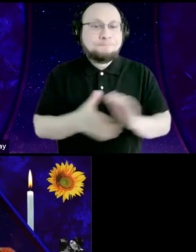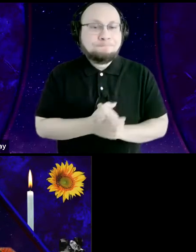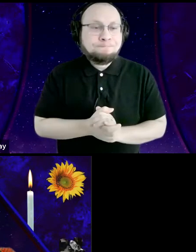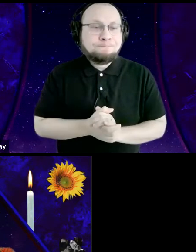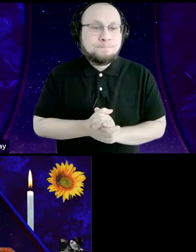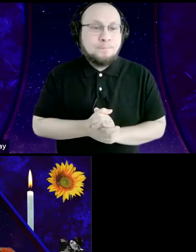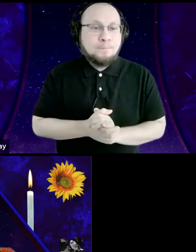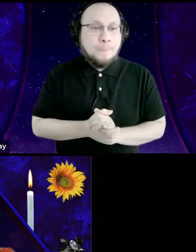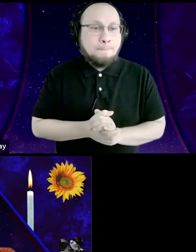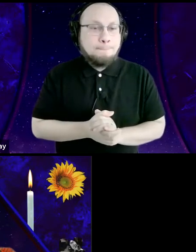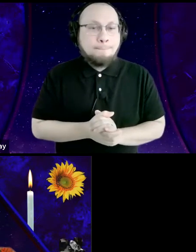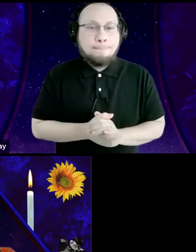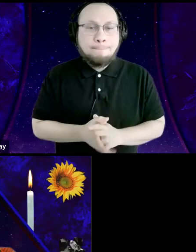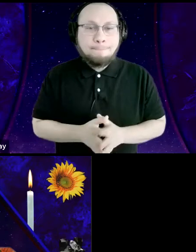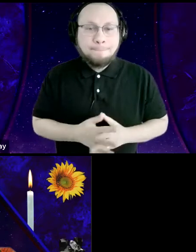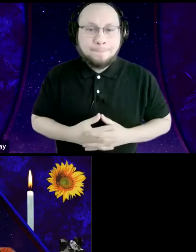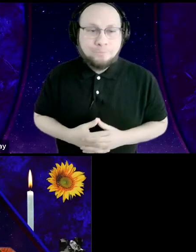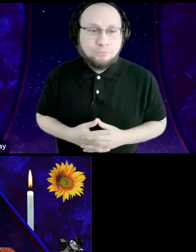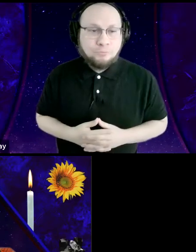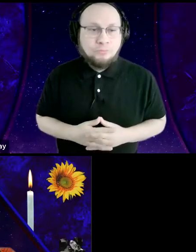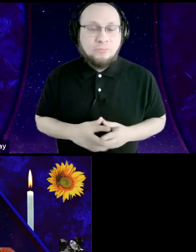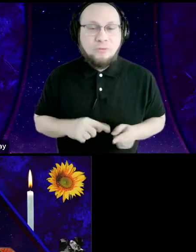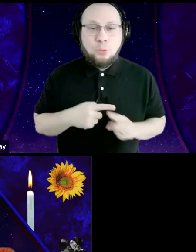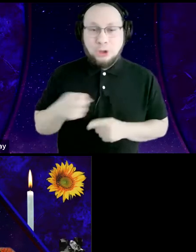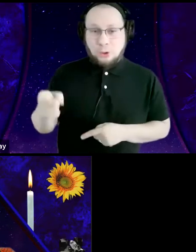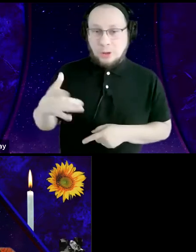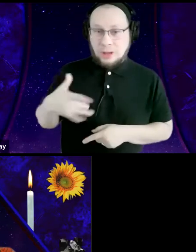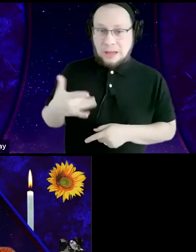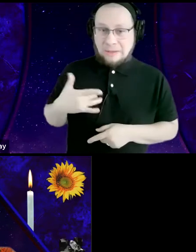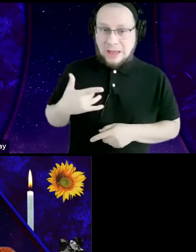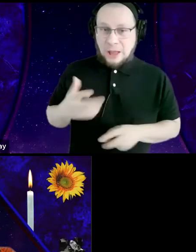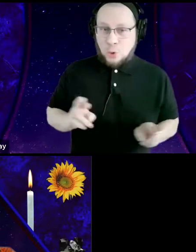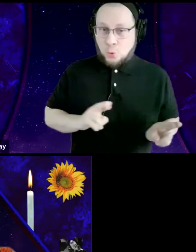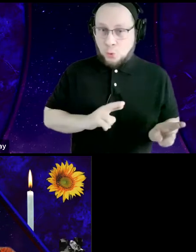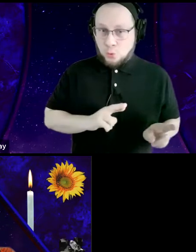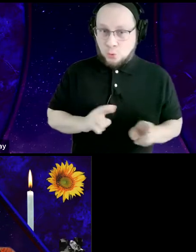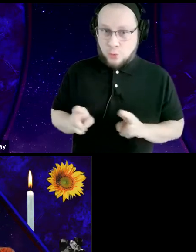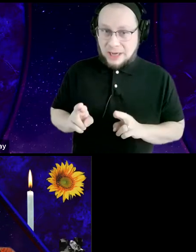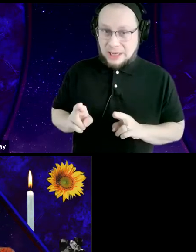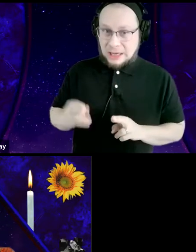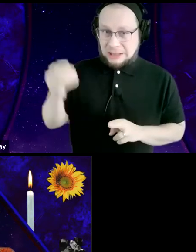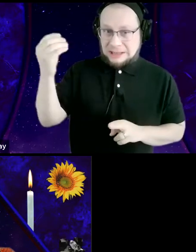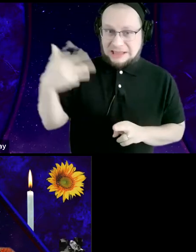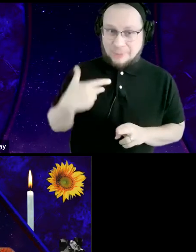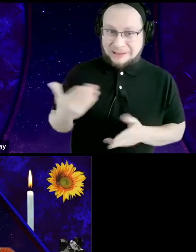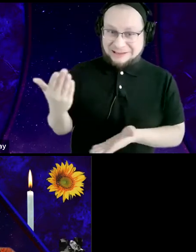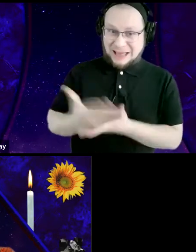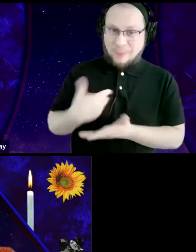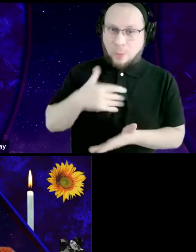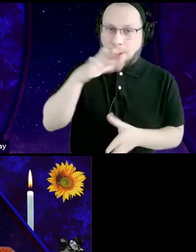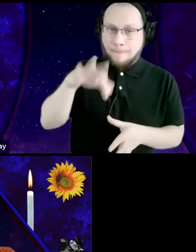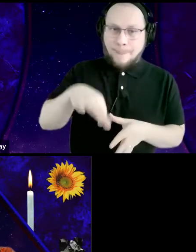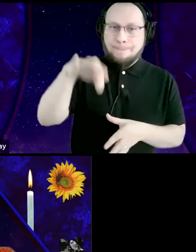on camera. And then whenever it feels like the correct time, I want you to just say stop.